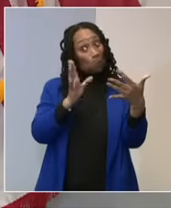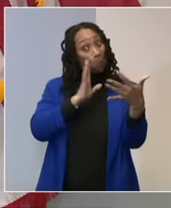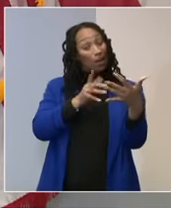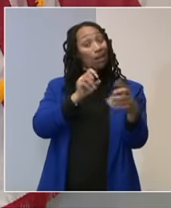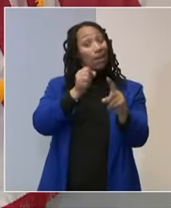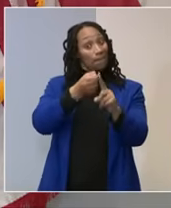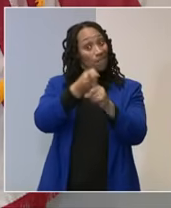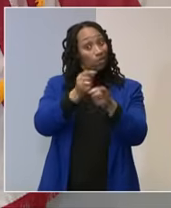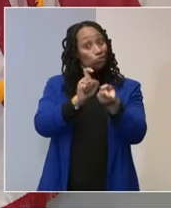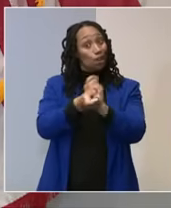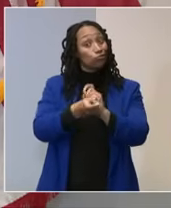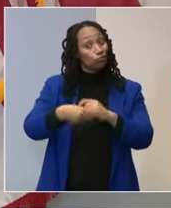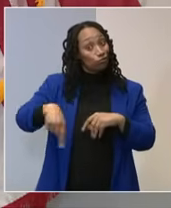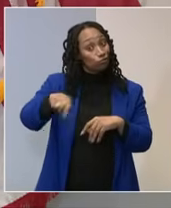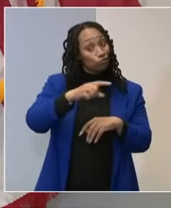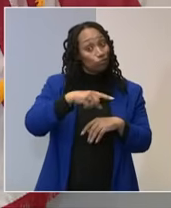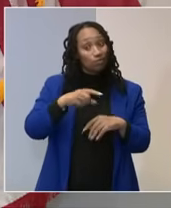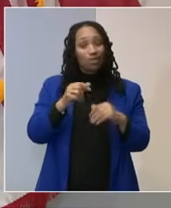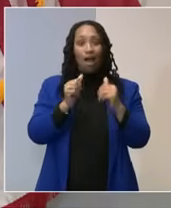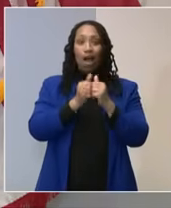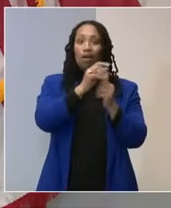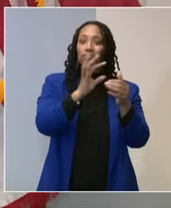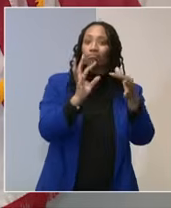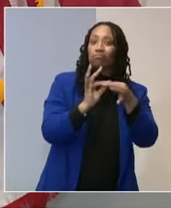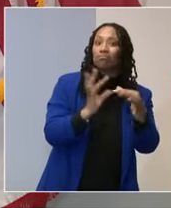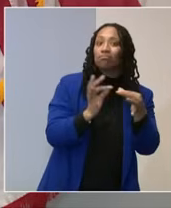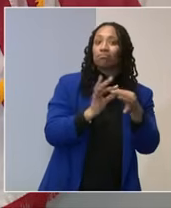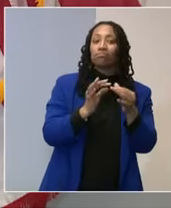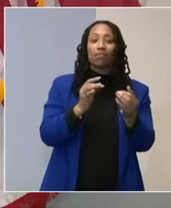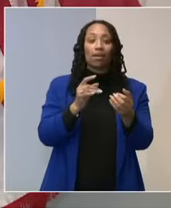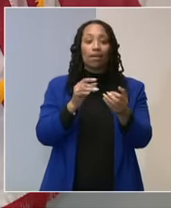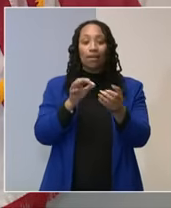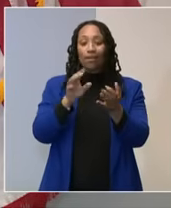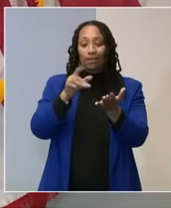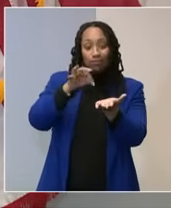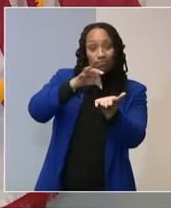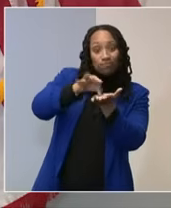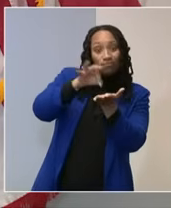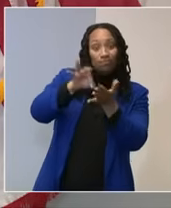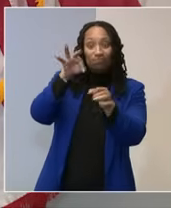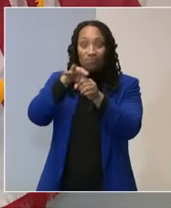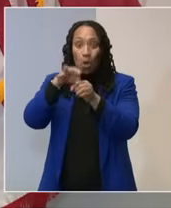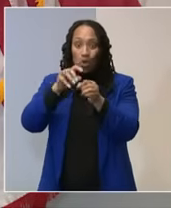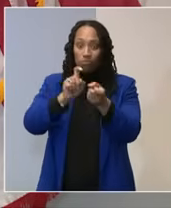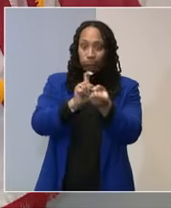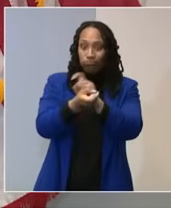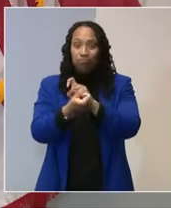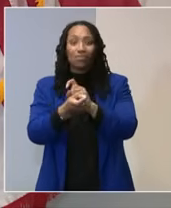voices, I think, are counted in the city. I think some voices will be diluted.